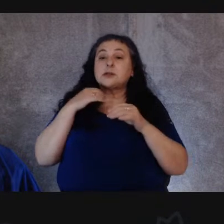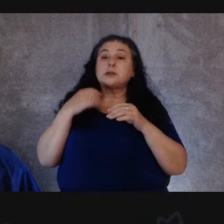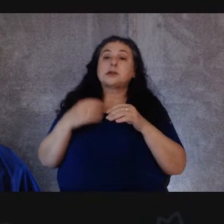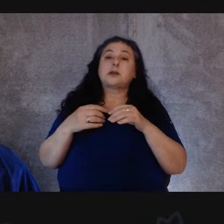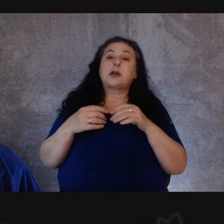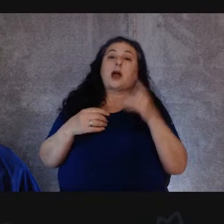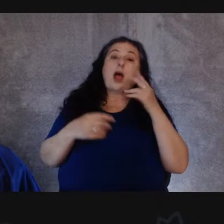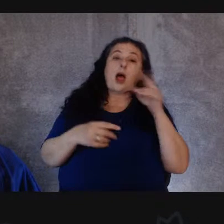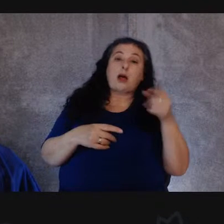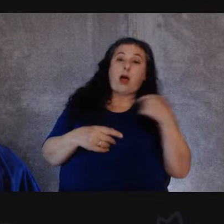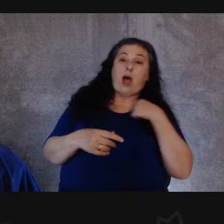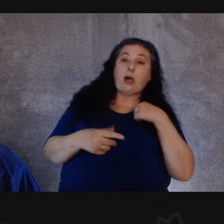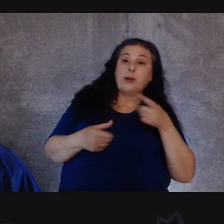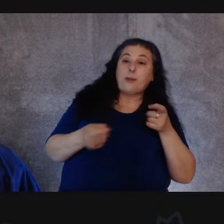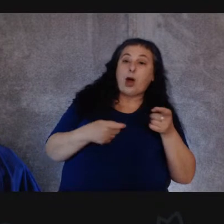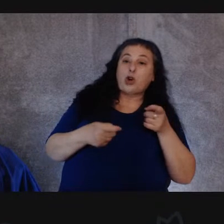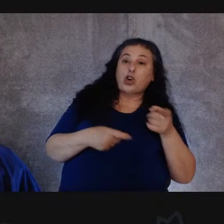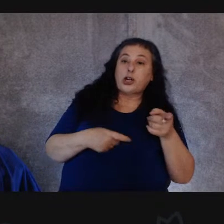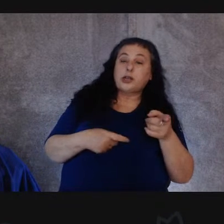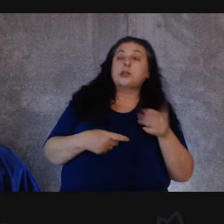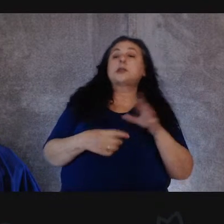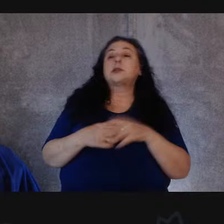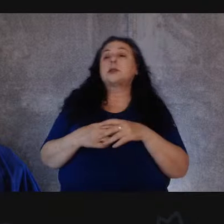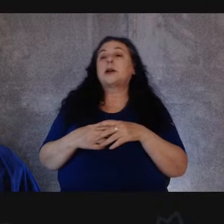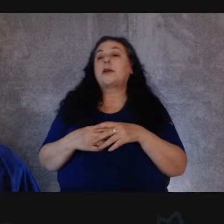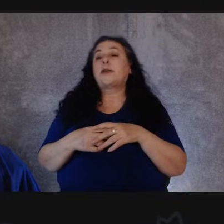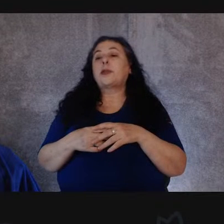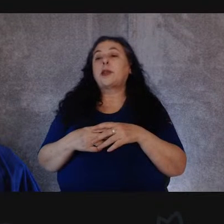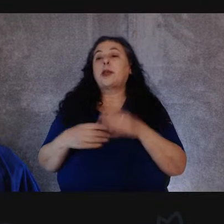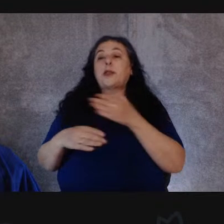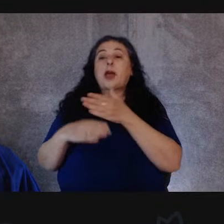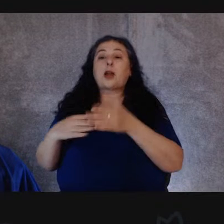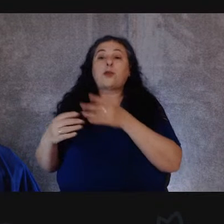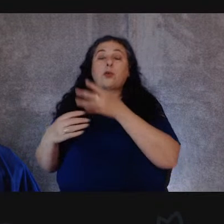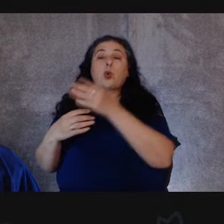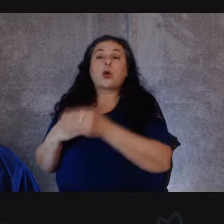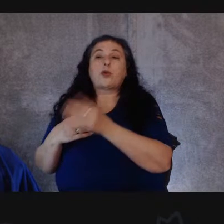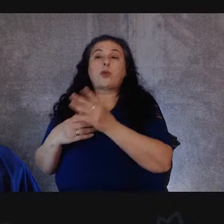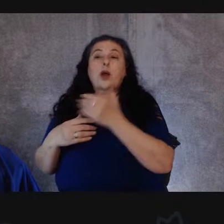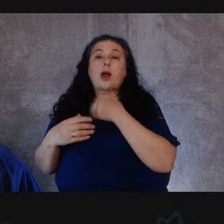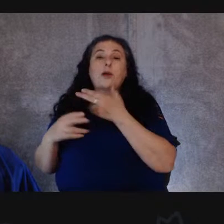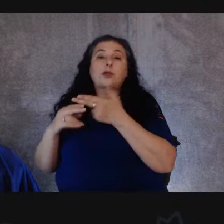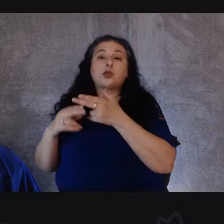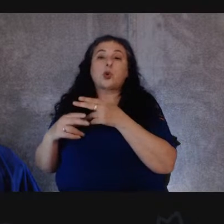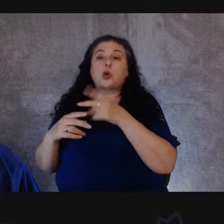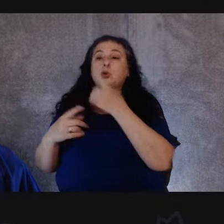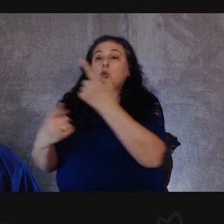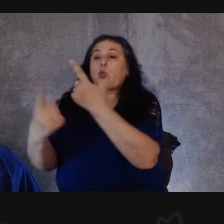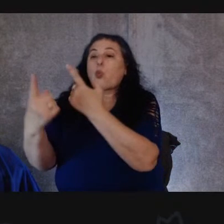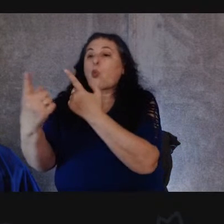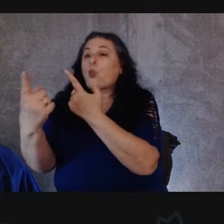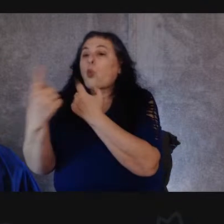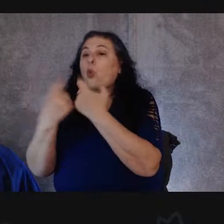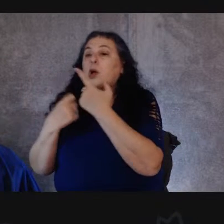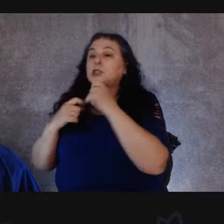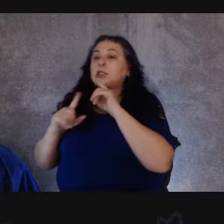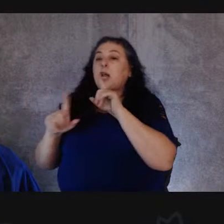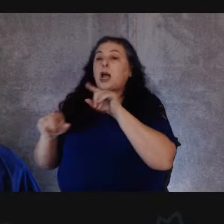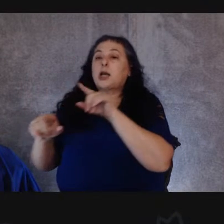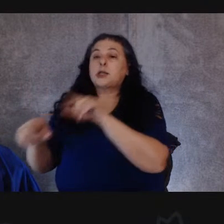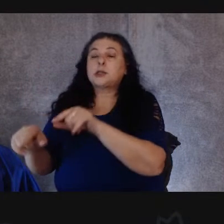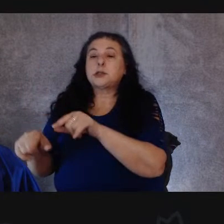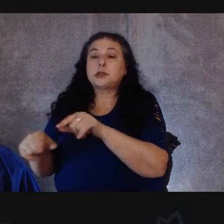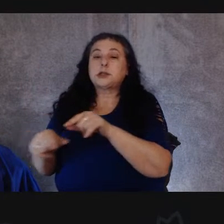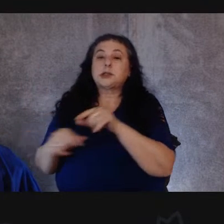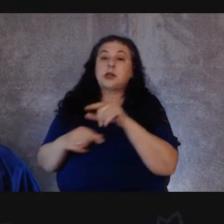be moderating those throughout the evening. And then at the end of the program, we'll have a short Q&A as well. Lastly, a special